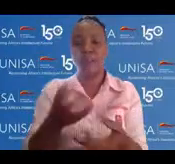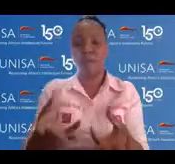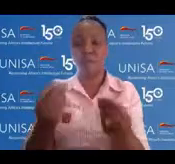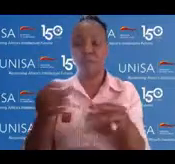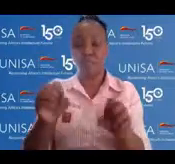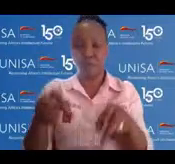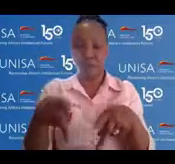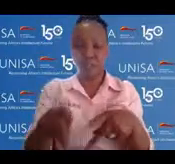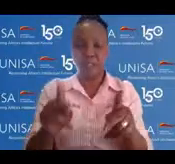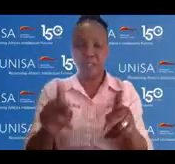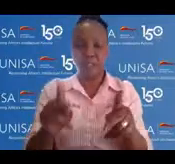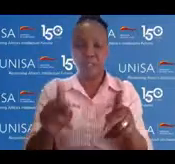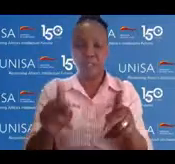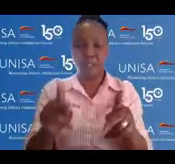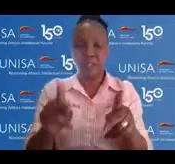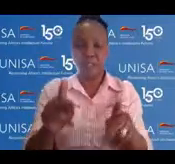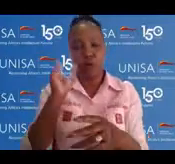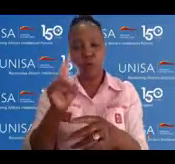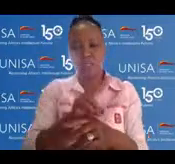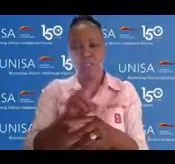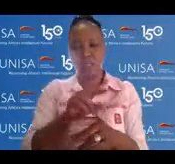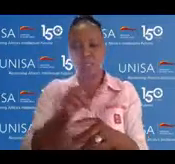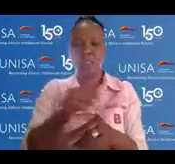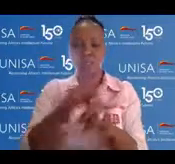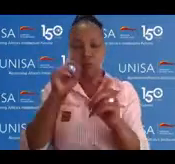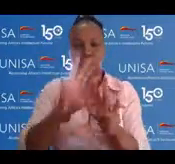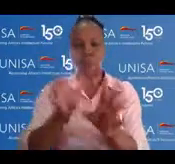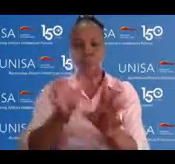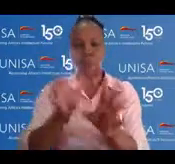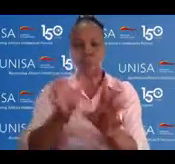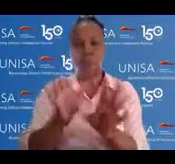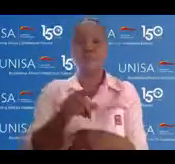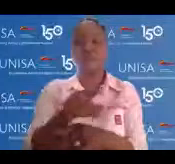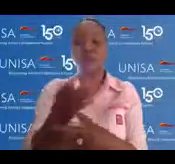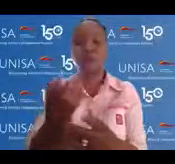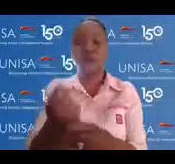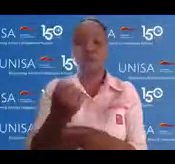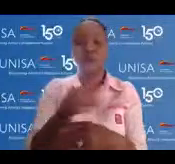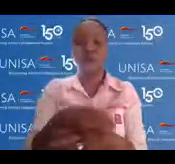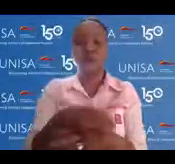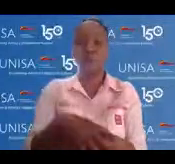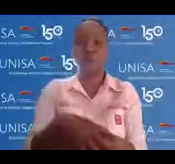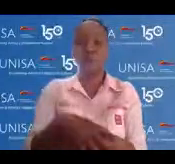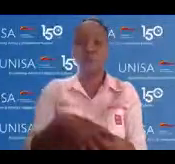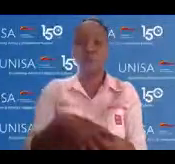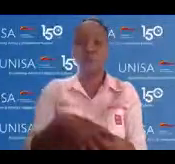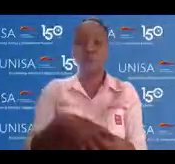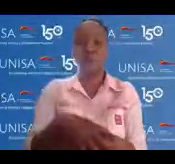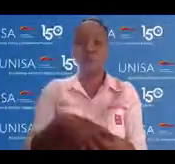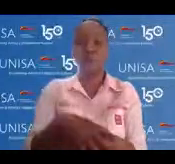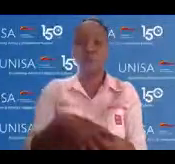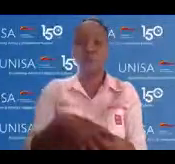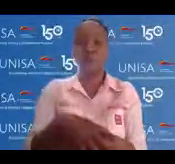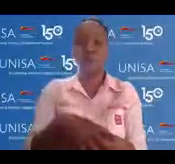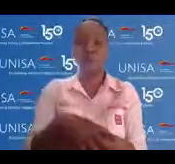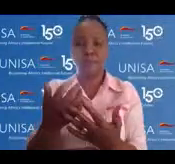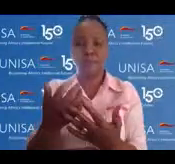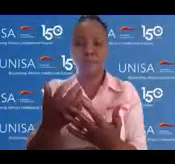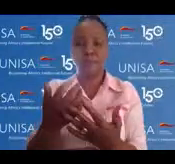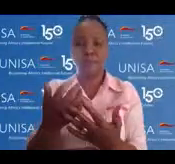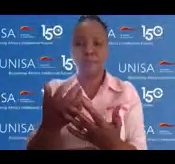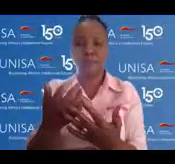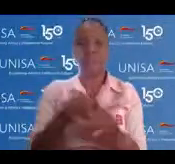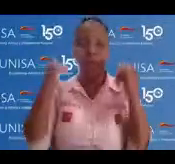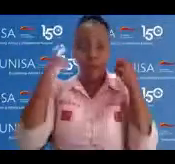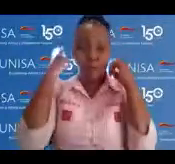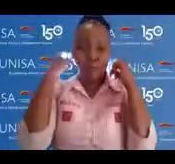photos, and it looks amazing on the photos. So you've got a mobile stand, some earphones, and a light that's all